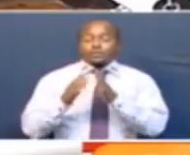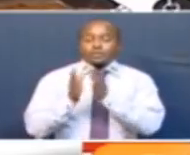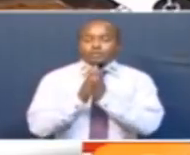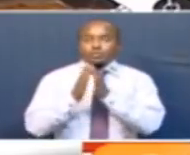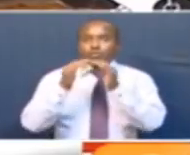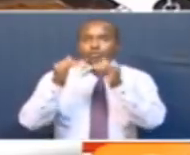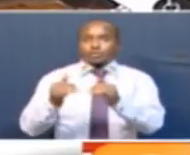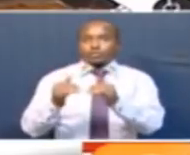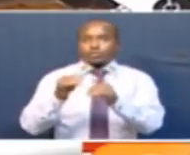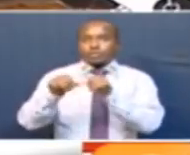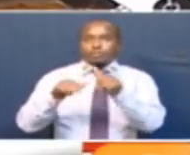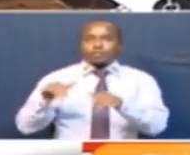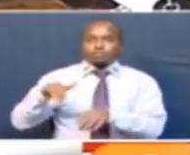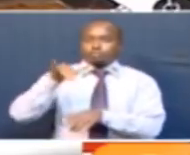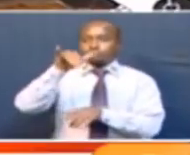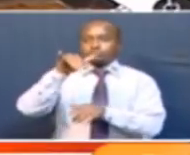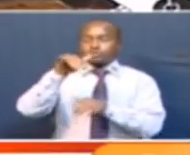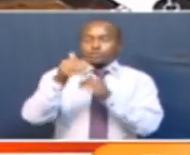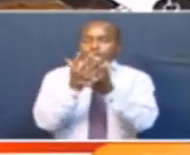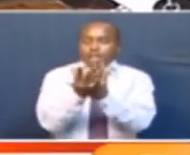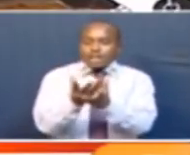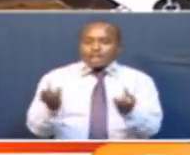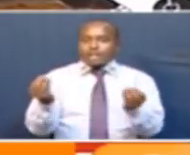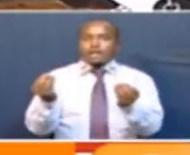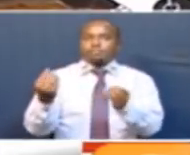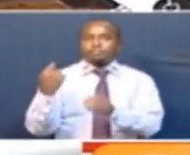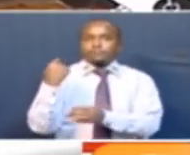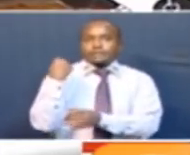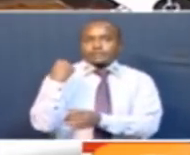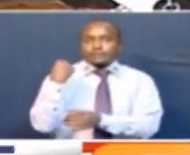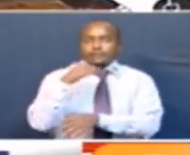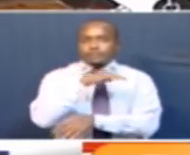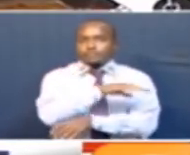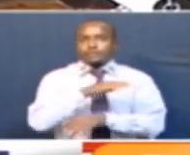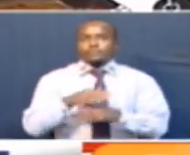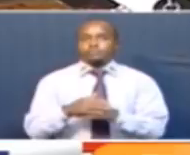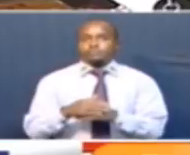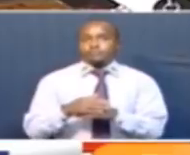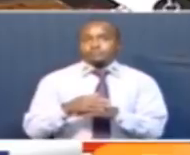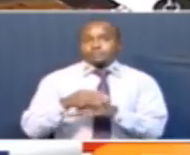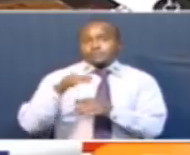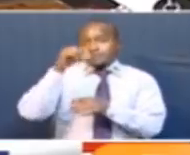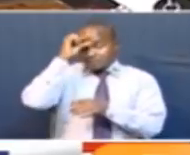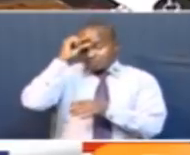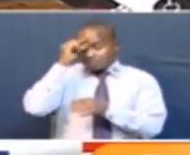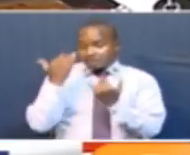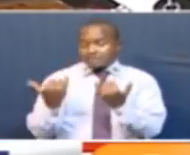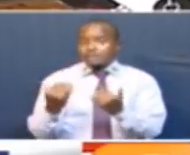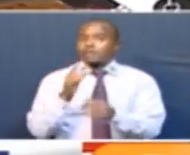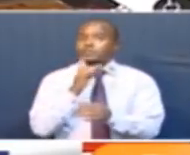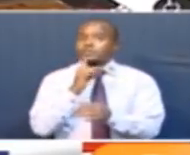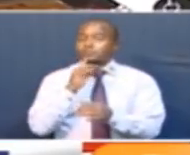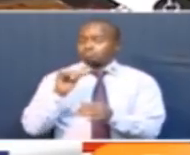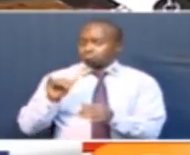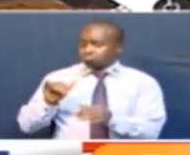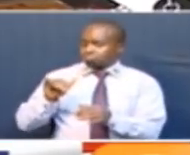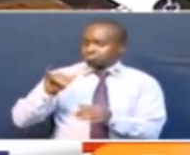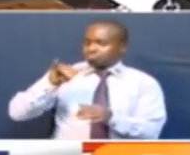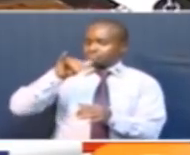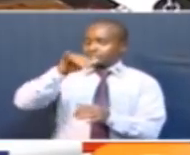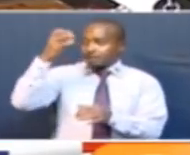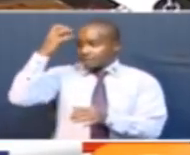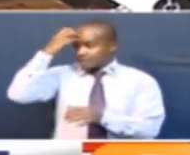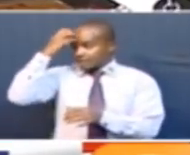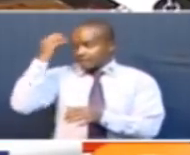On the ill-fated aircraft that disappeared over the Aberdare yesterday evening, the government now says that the aircraft that was flying from Kitale to